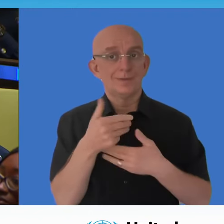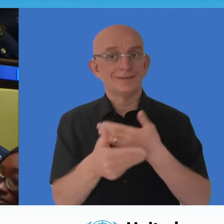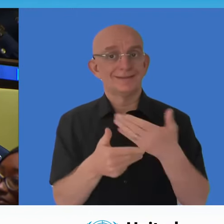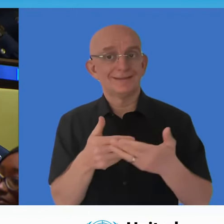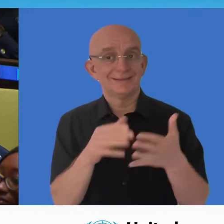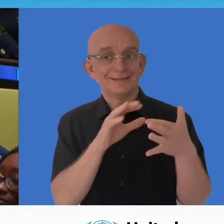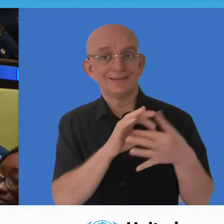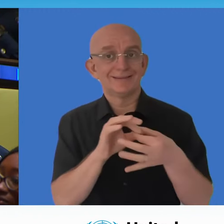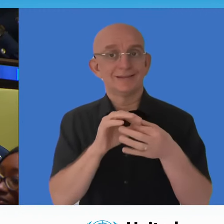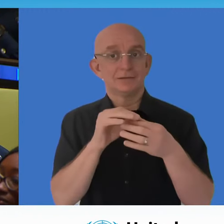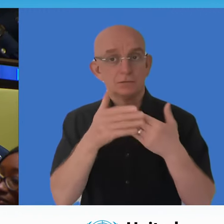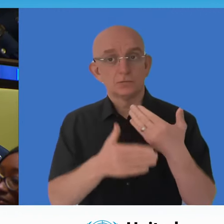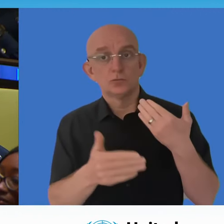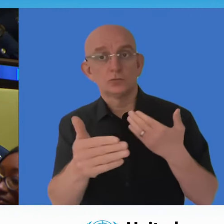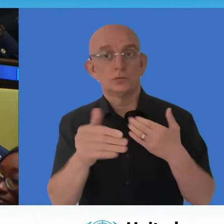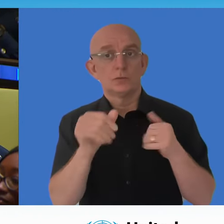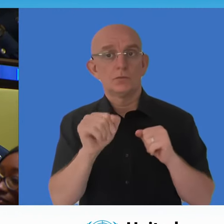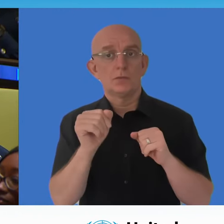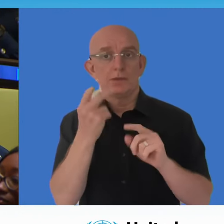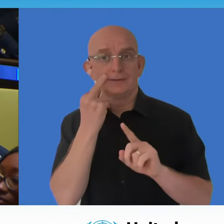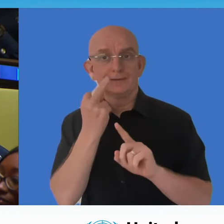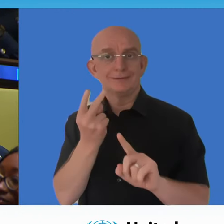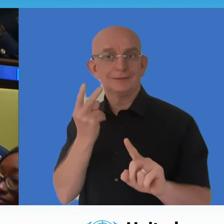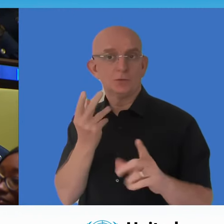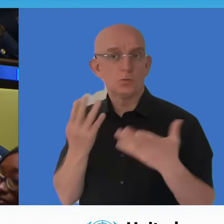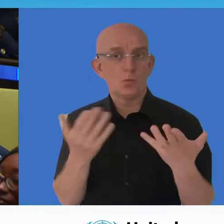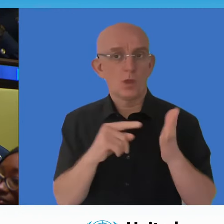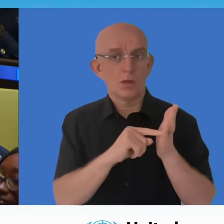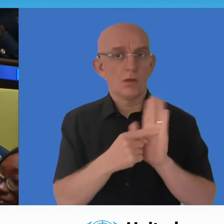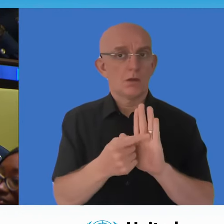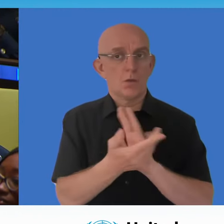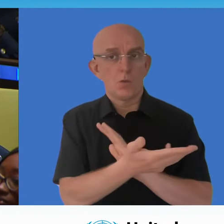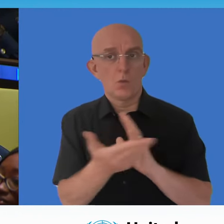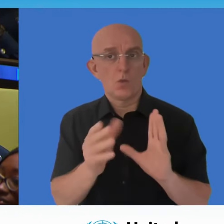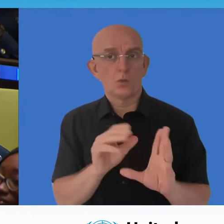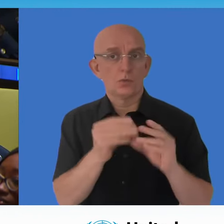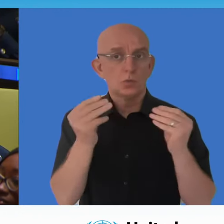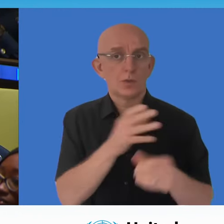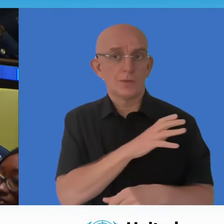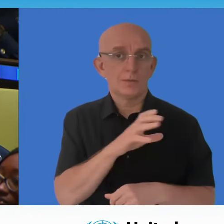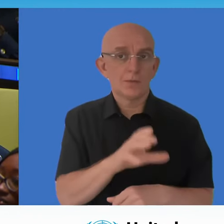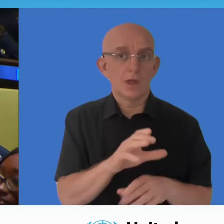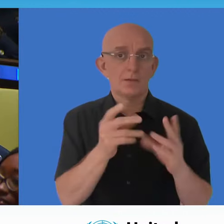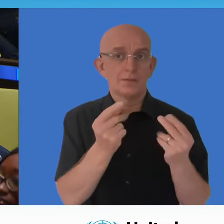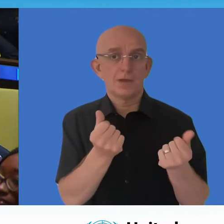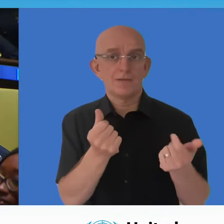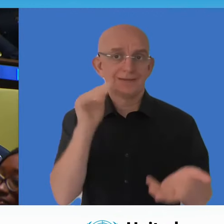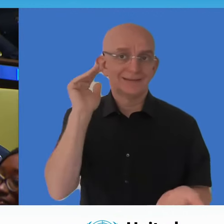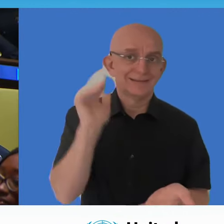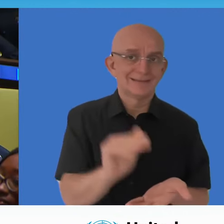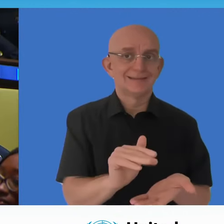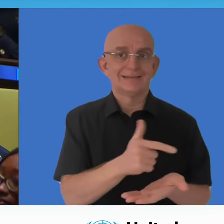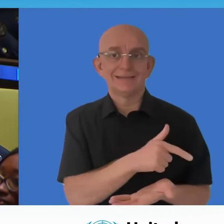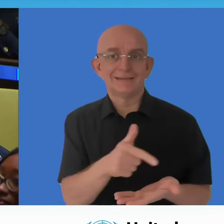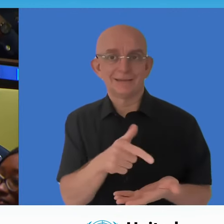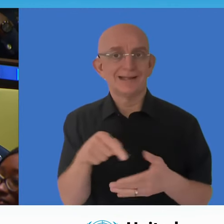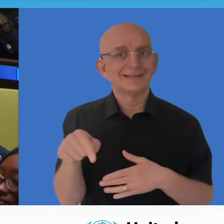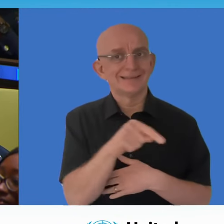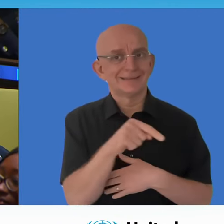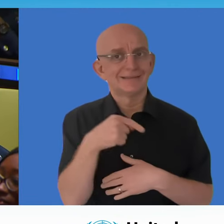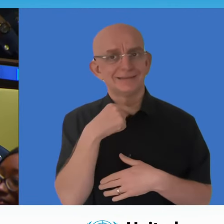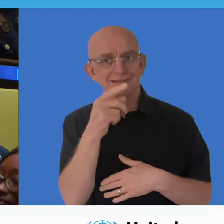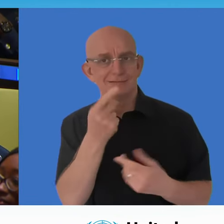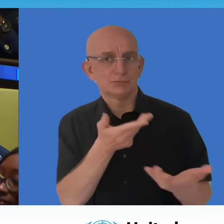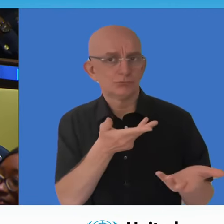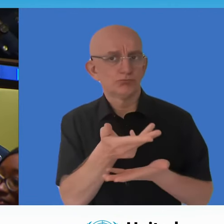poverty eradication. We must make the most of this ongoing negotiation and take it as a golden opportunity.